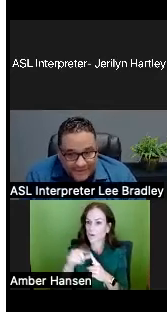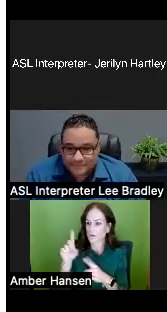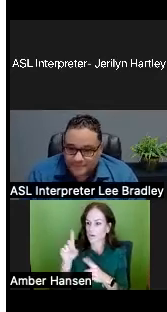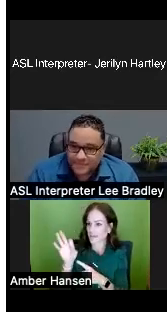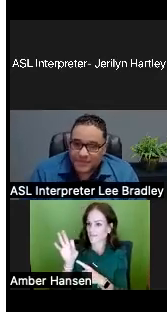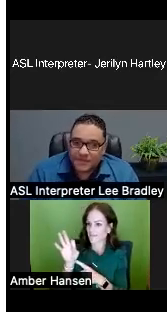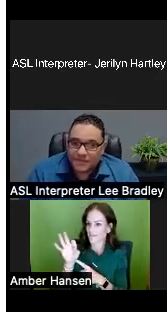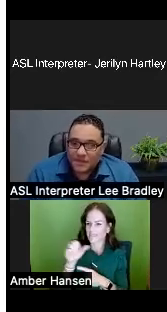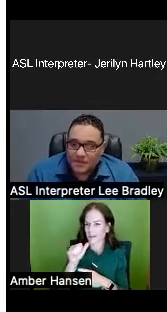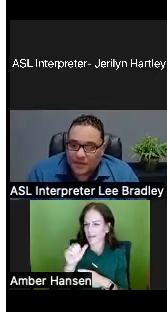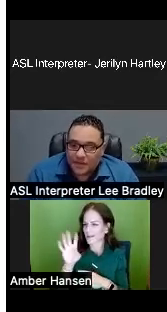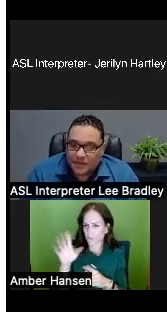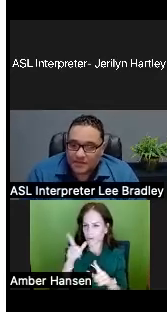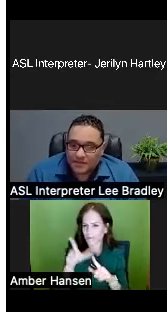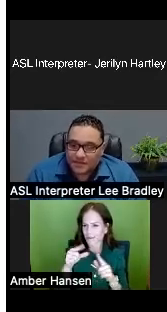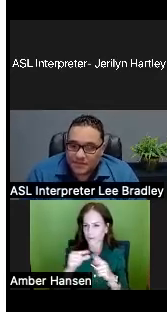gain.